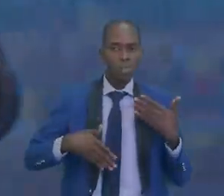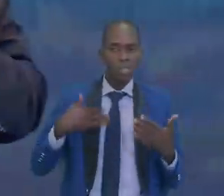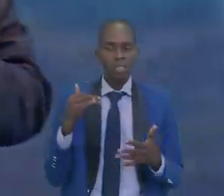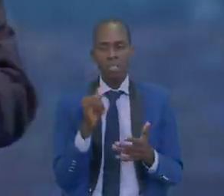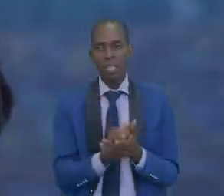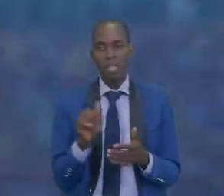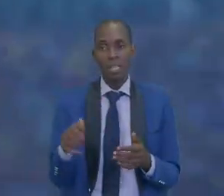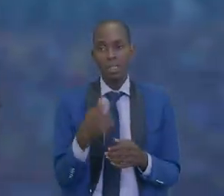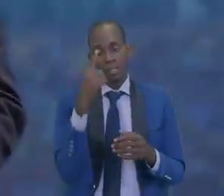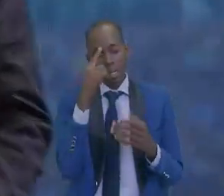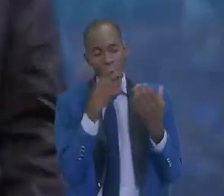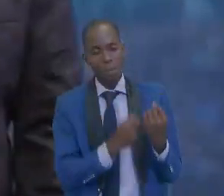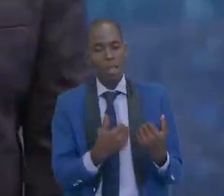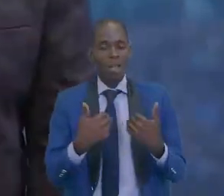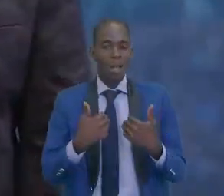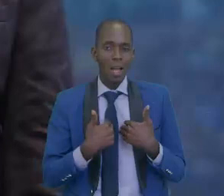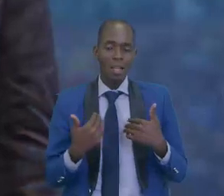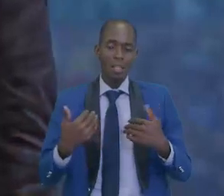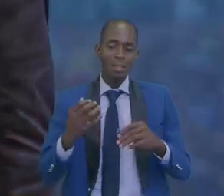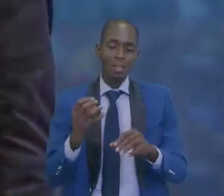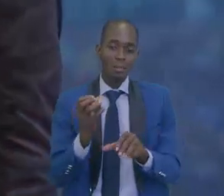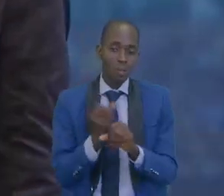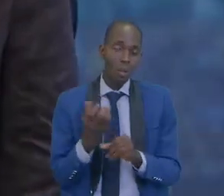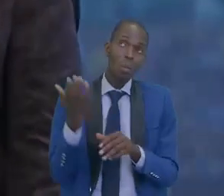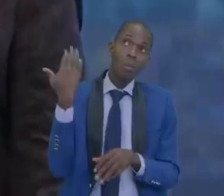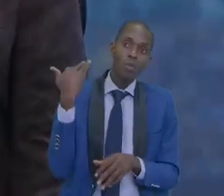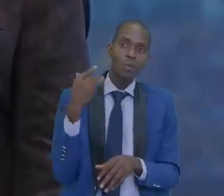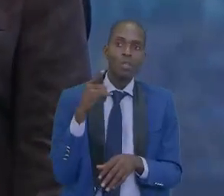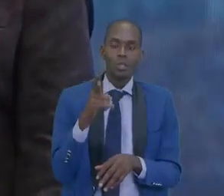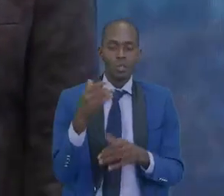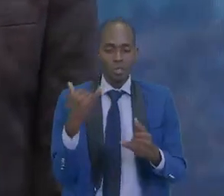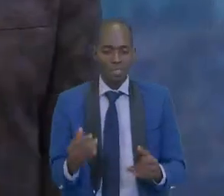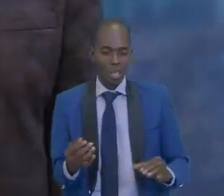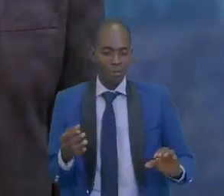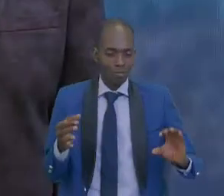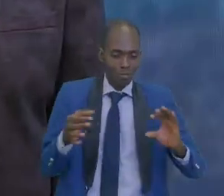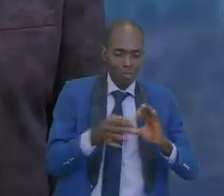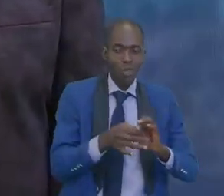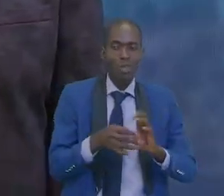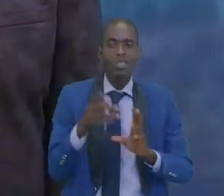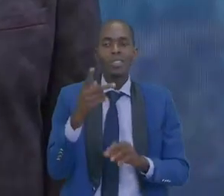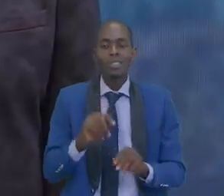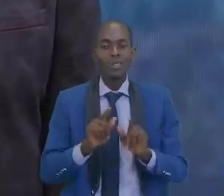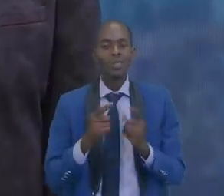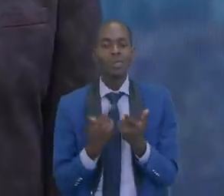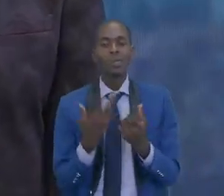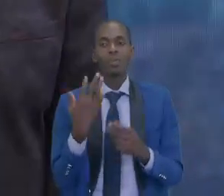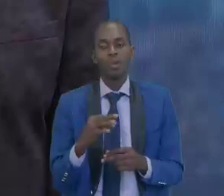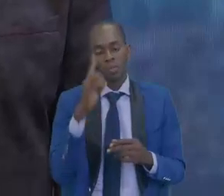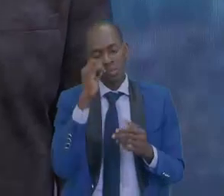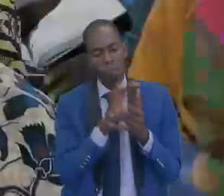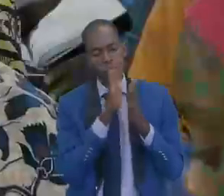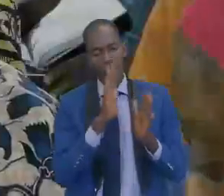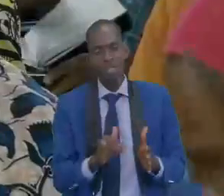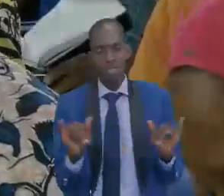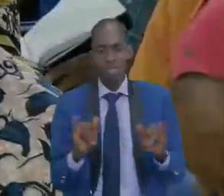had ever had, you now join the congregation of the saints, that joy will be yours in